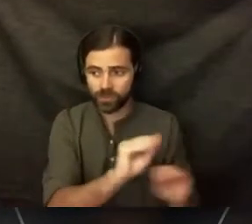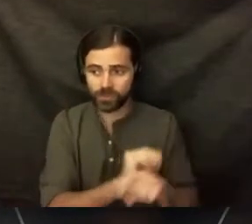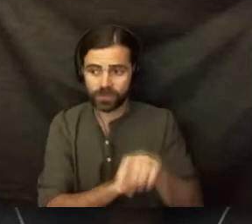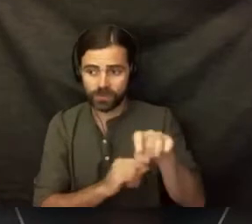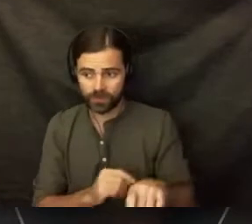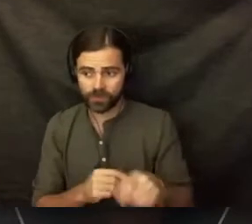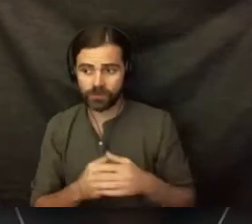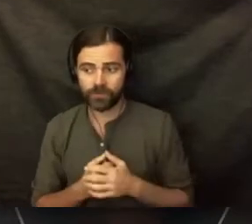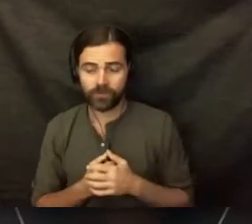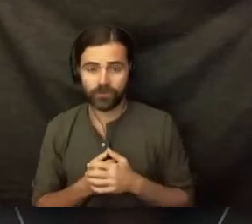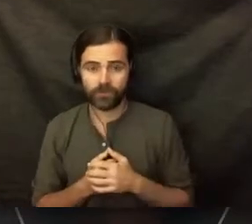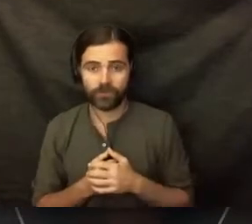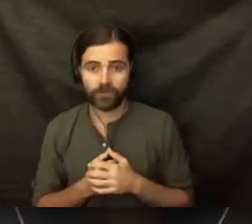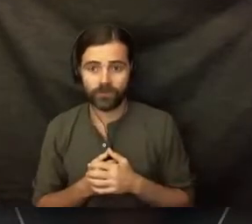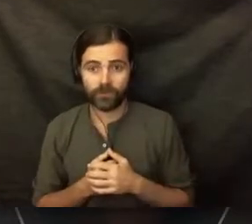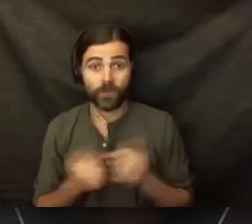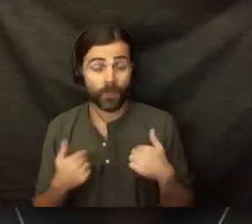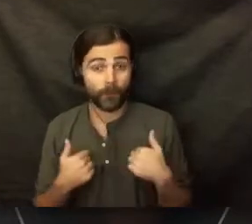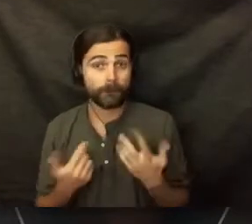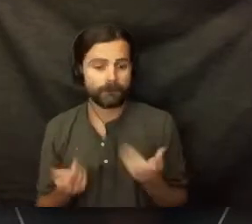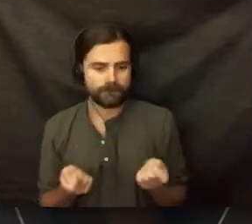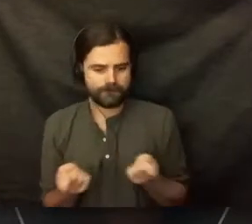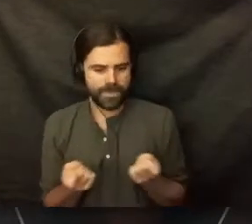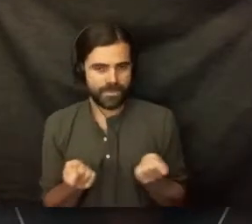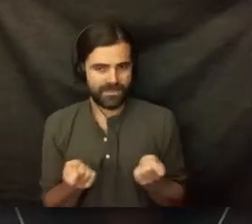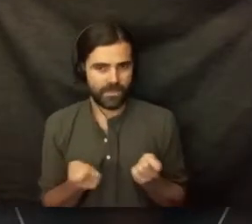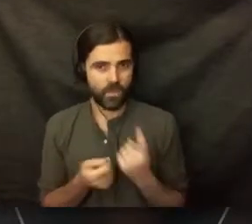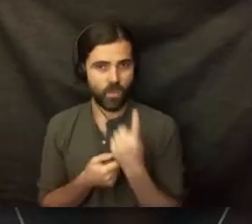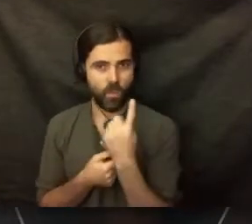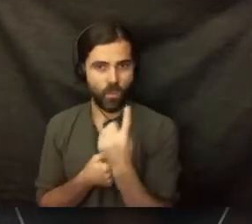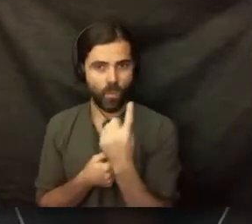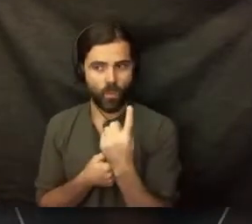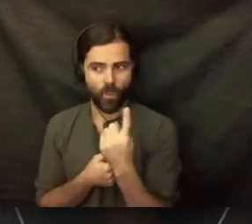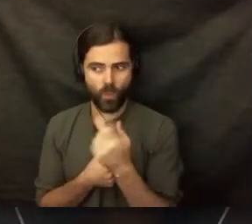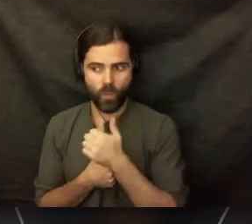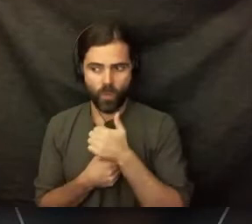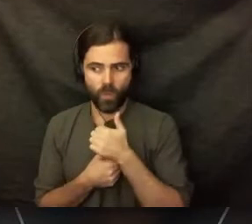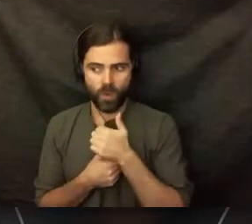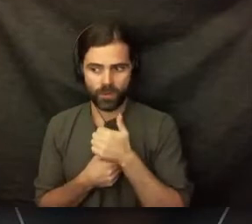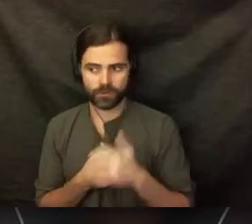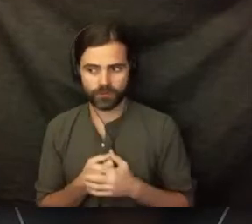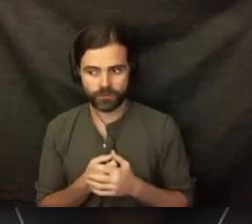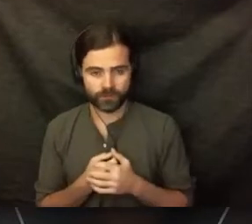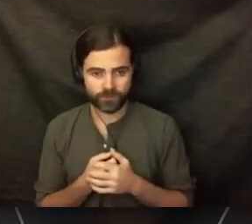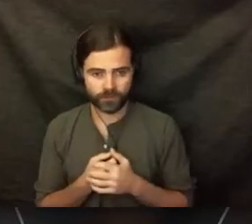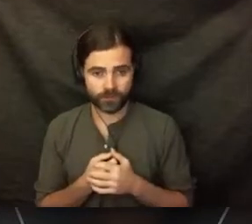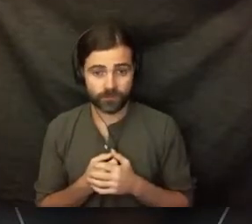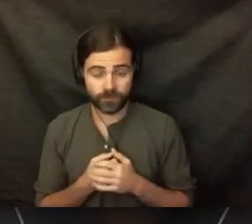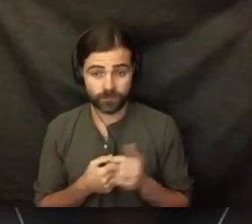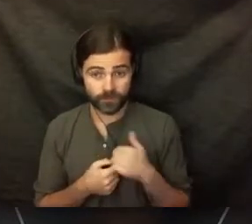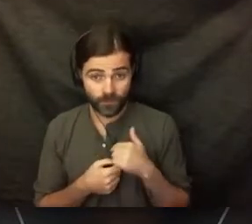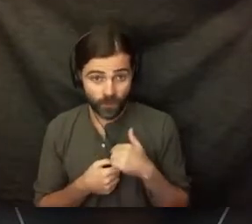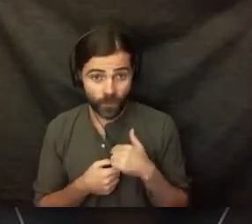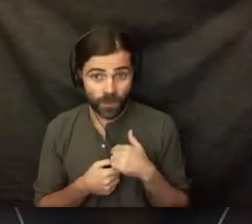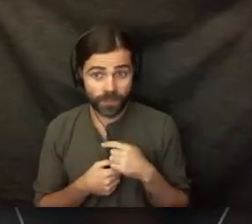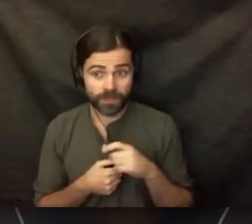control? It isn't about the management of one single actor. How do we organize this becomes a real fundamental issue. And we need portfolios,